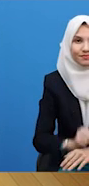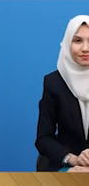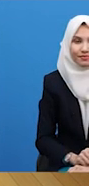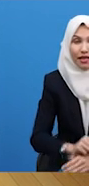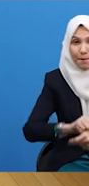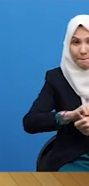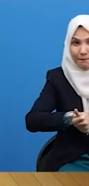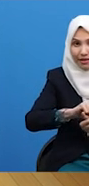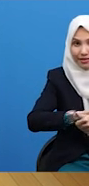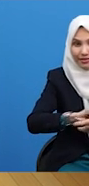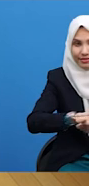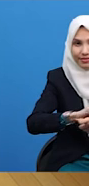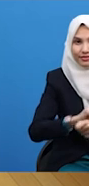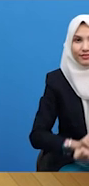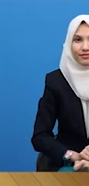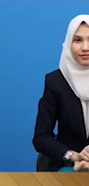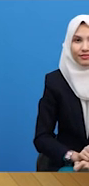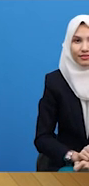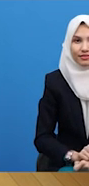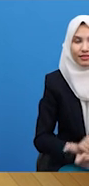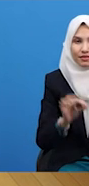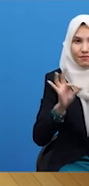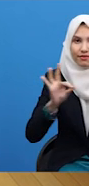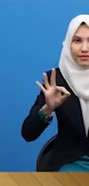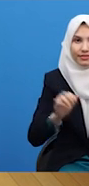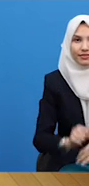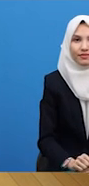Practice using these phrases.